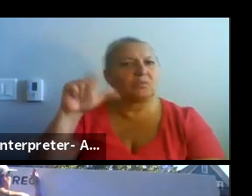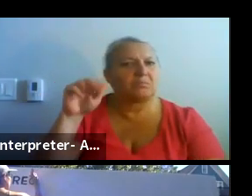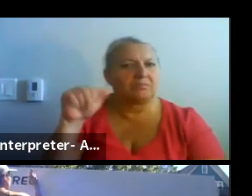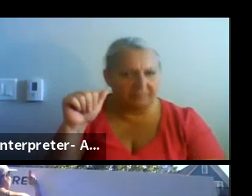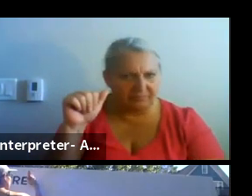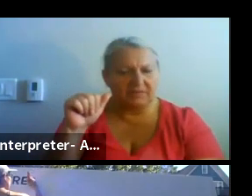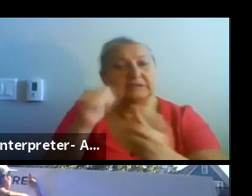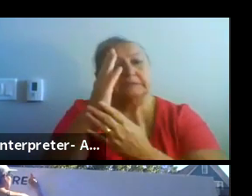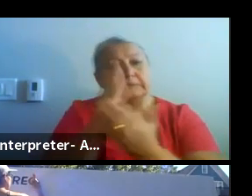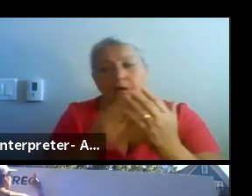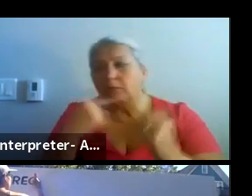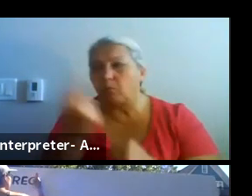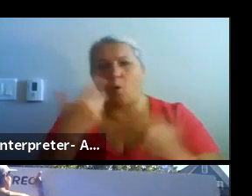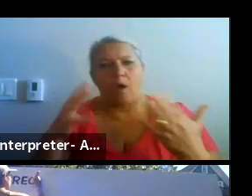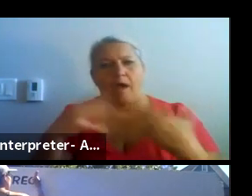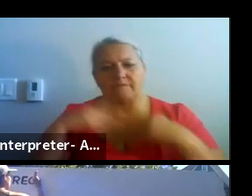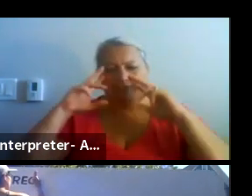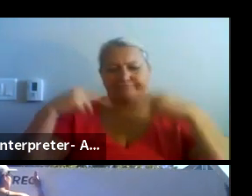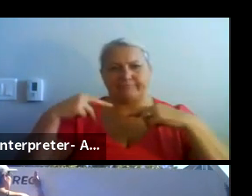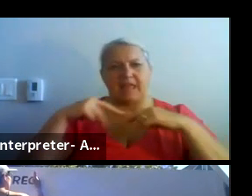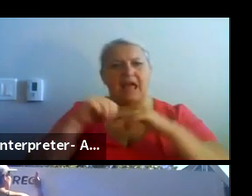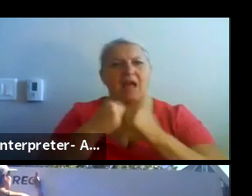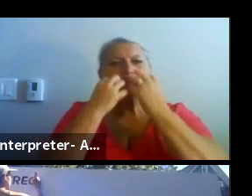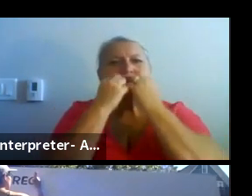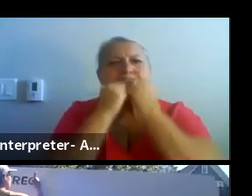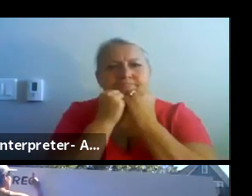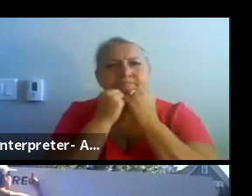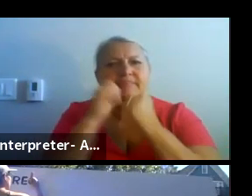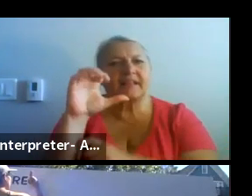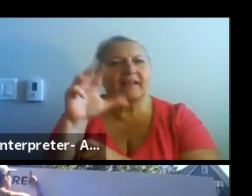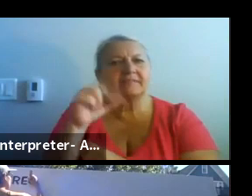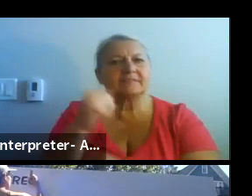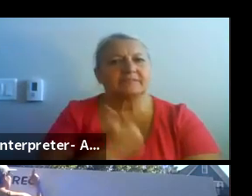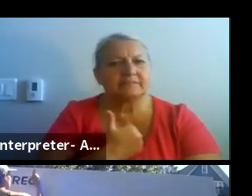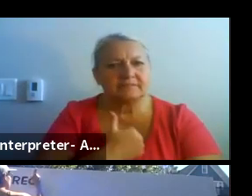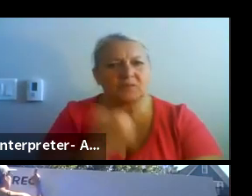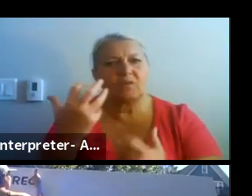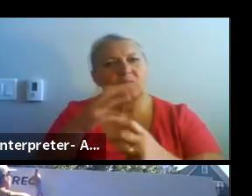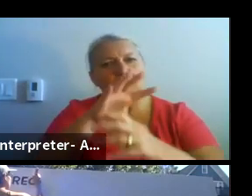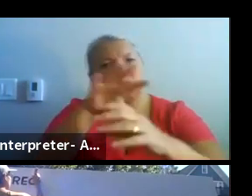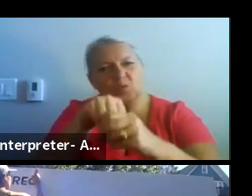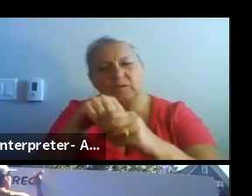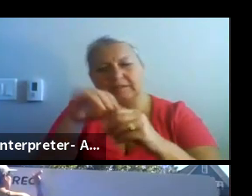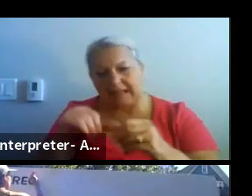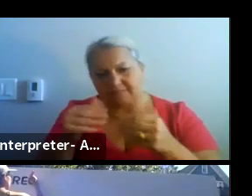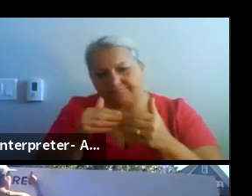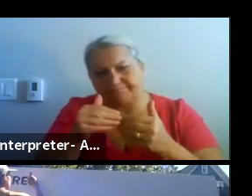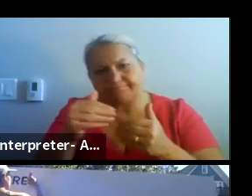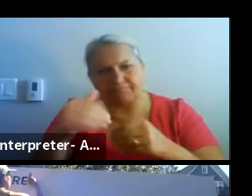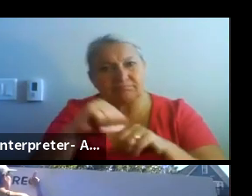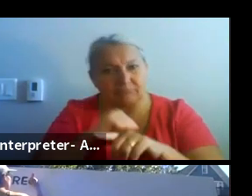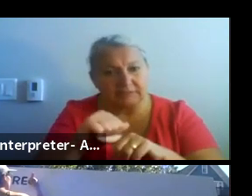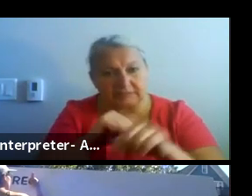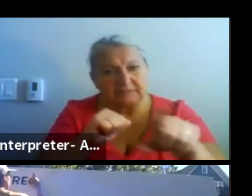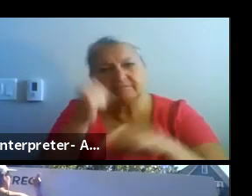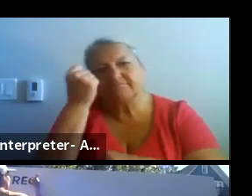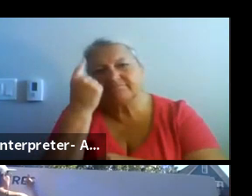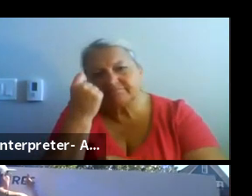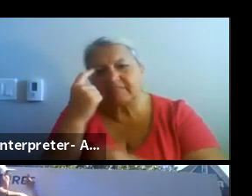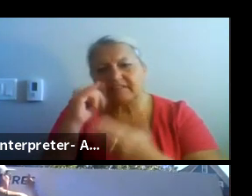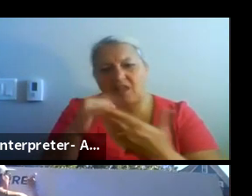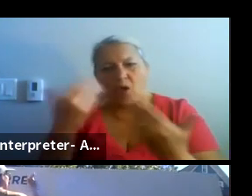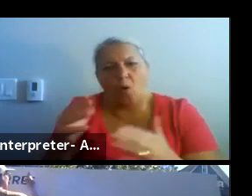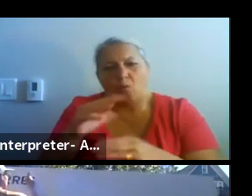practices of care for ourselves, and we want to honor and include those practices. This includes the practices that